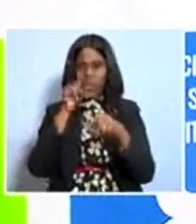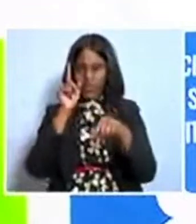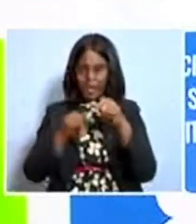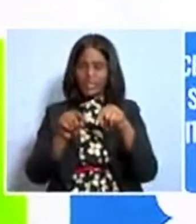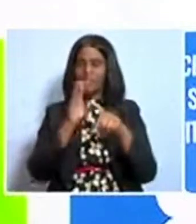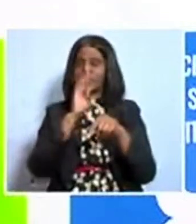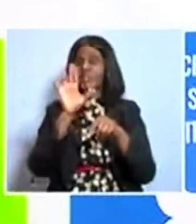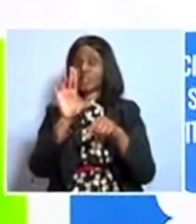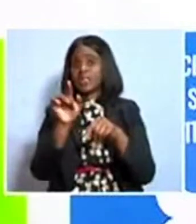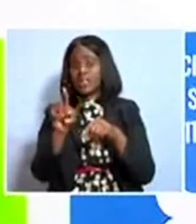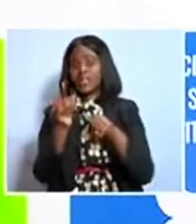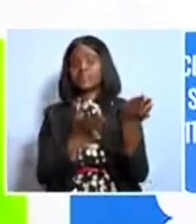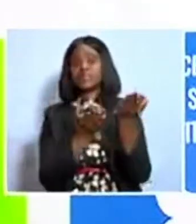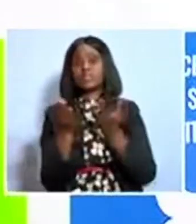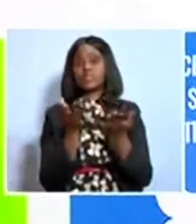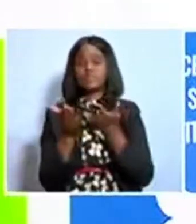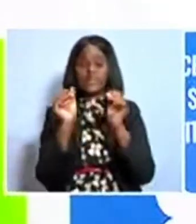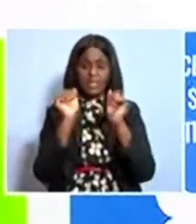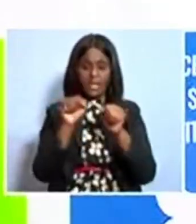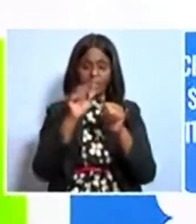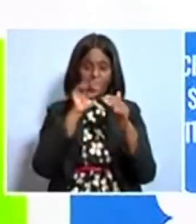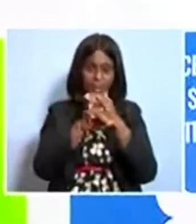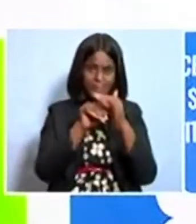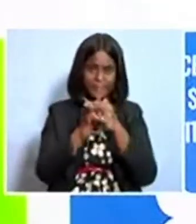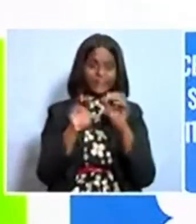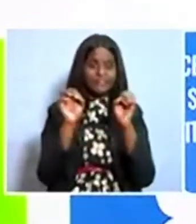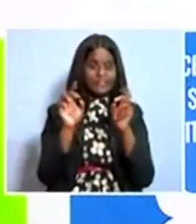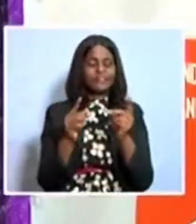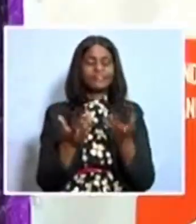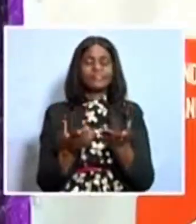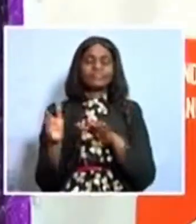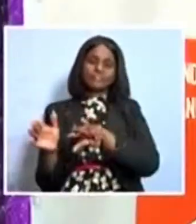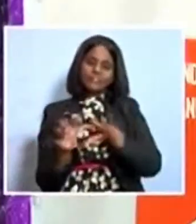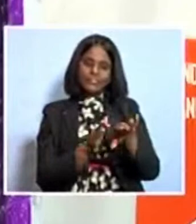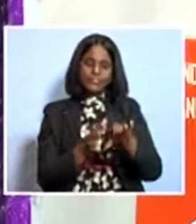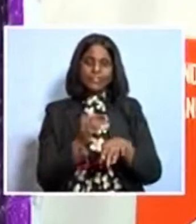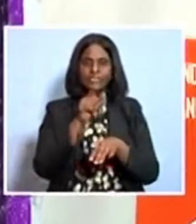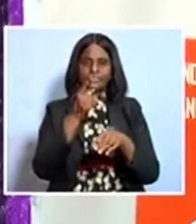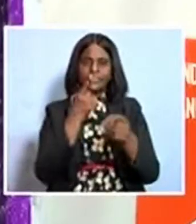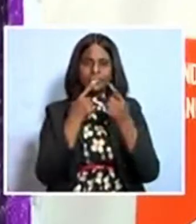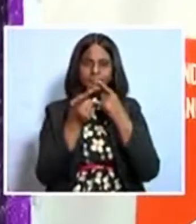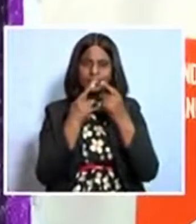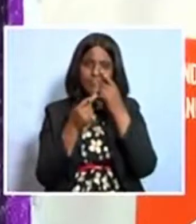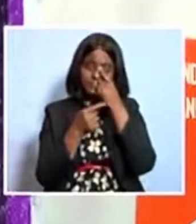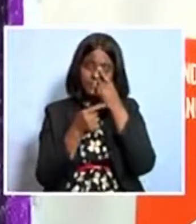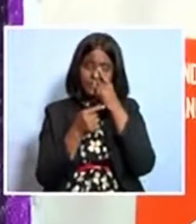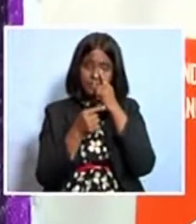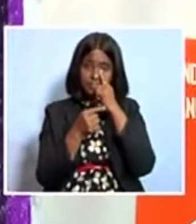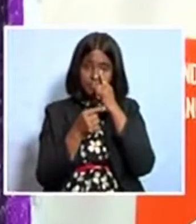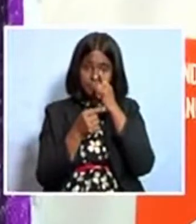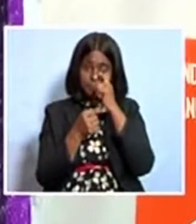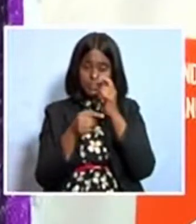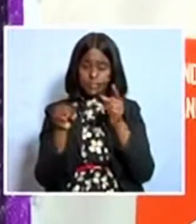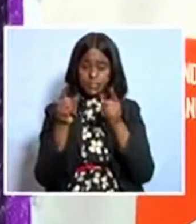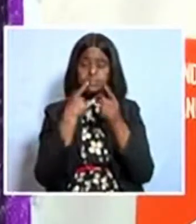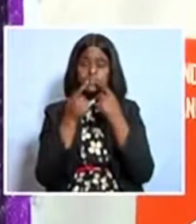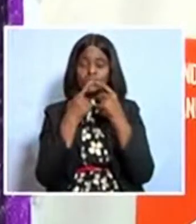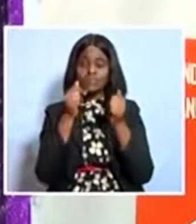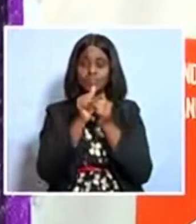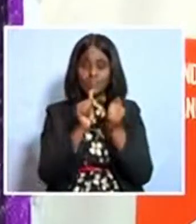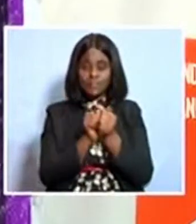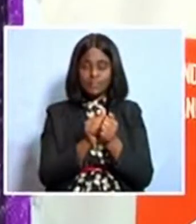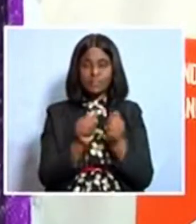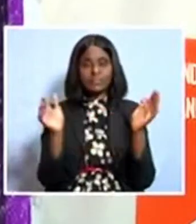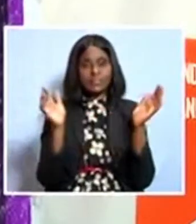around a product or service to be able to access it. All right, Mr. Perry, you talked about small-scale industries, a big part